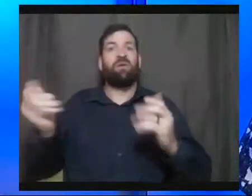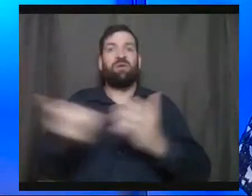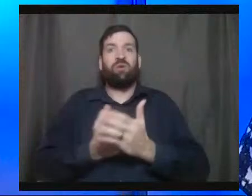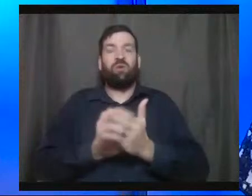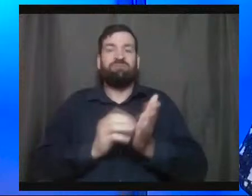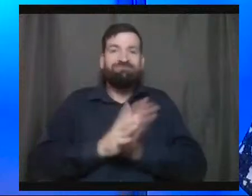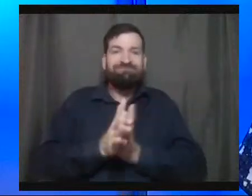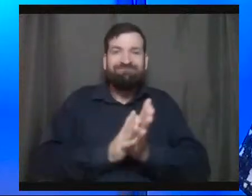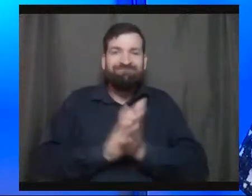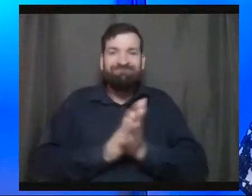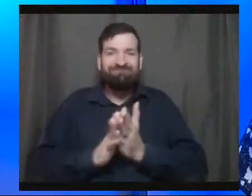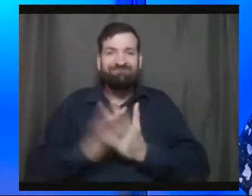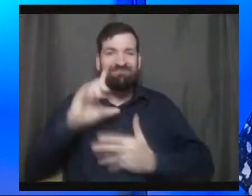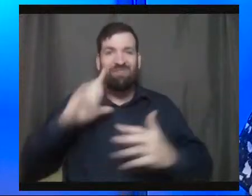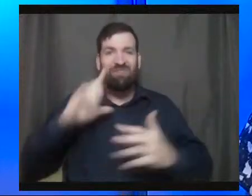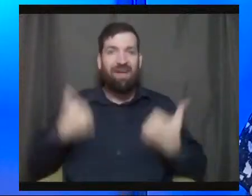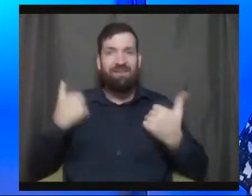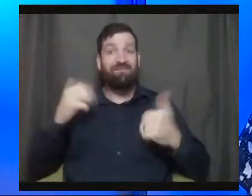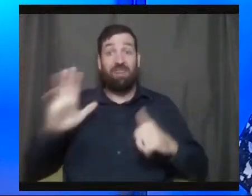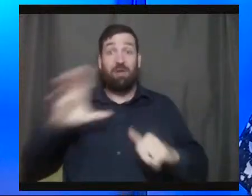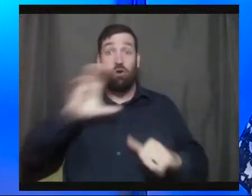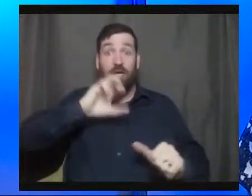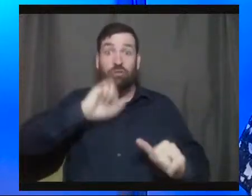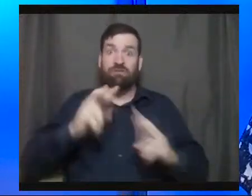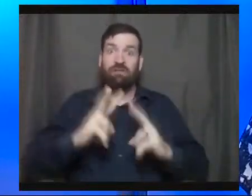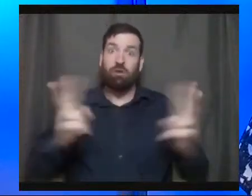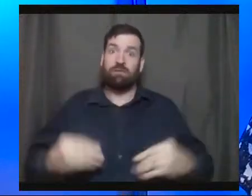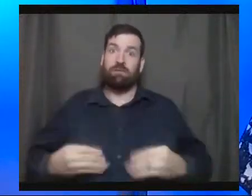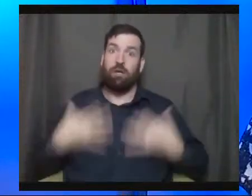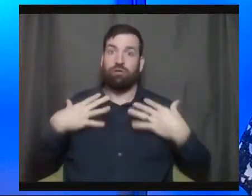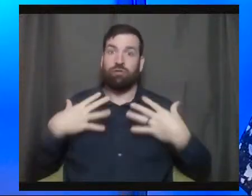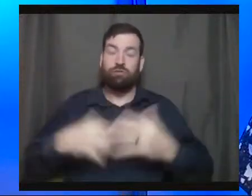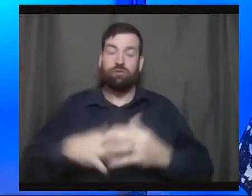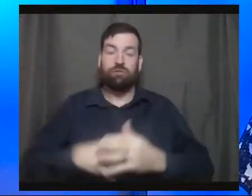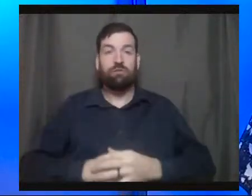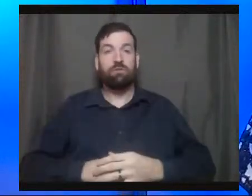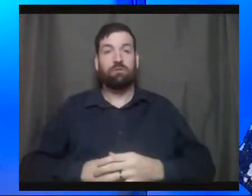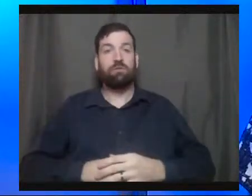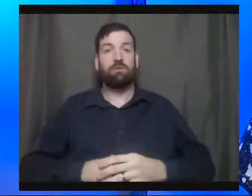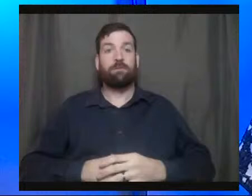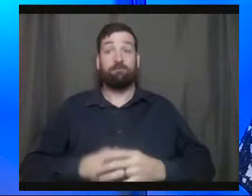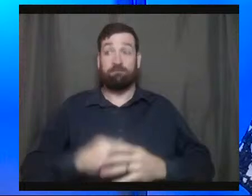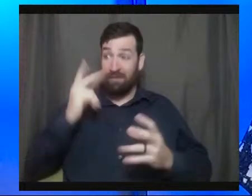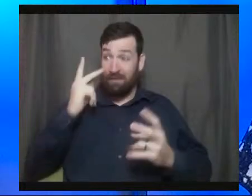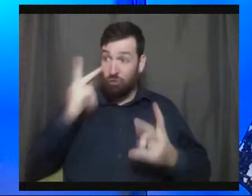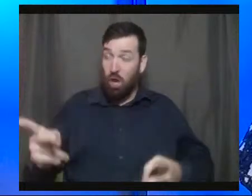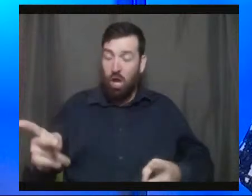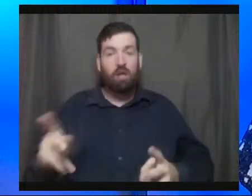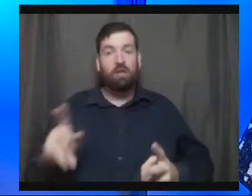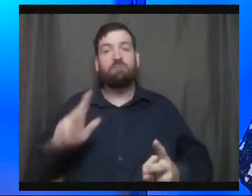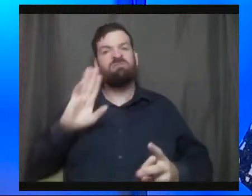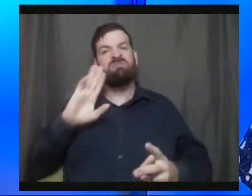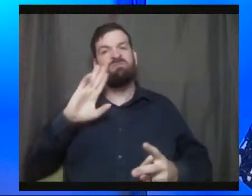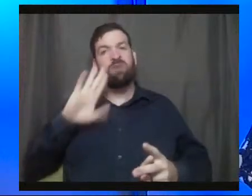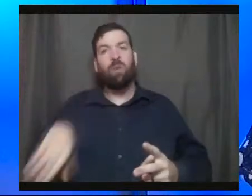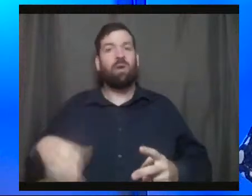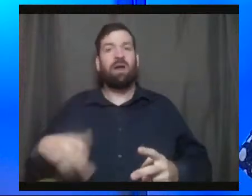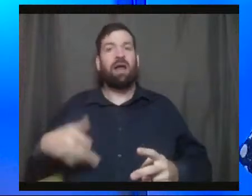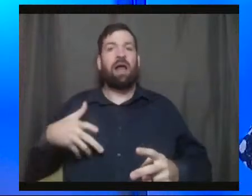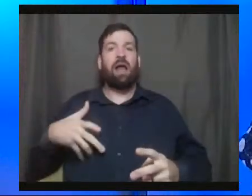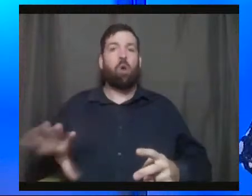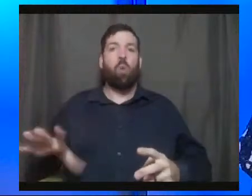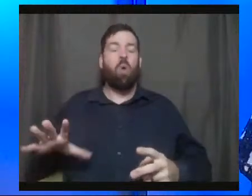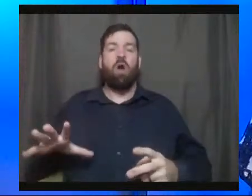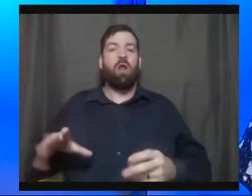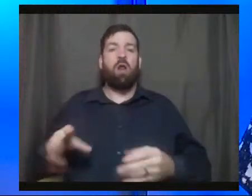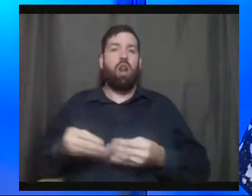age, it was very inspiring. When I saw that, I knew I didn't want to let that chance go by. I wanted